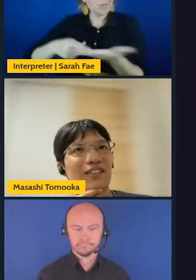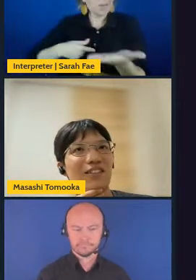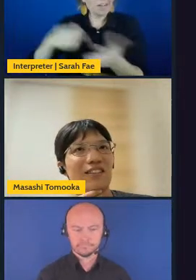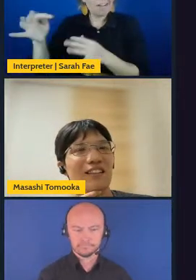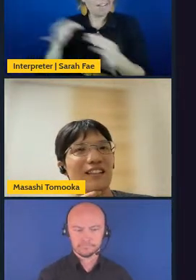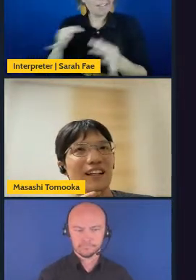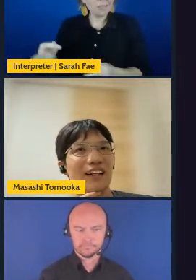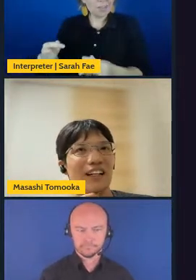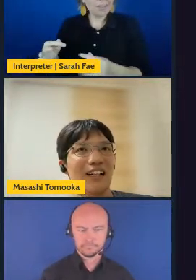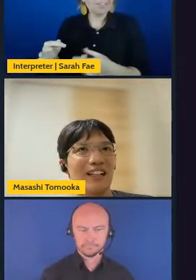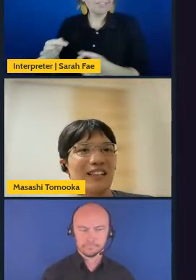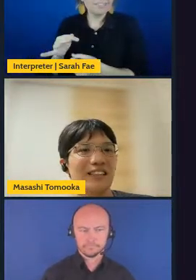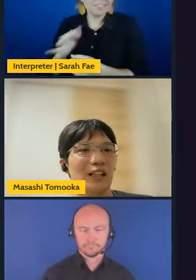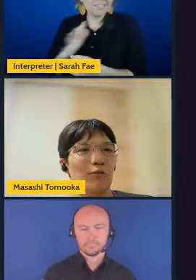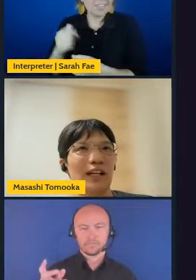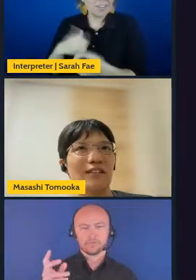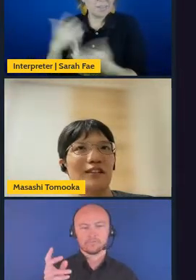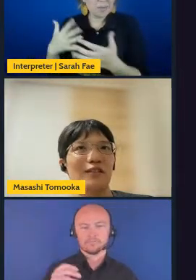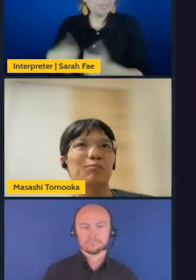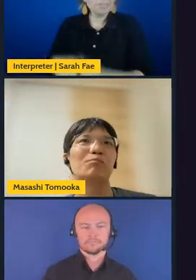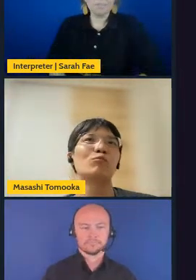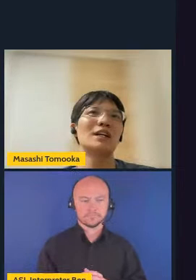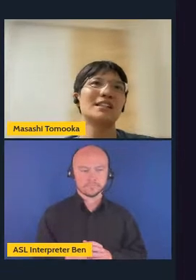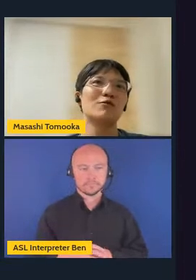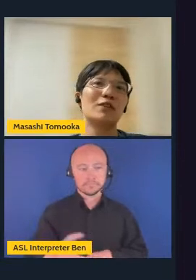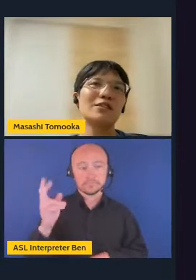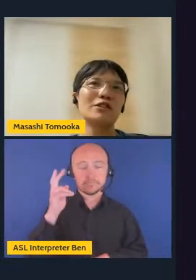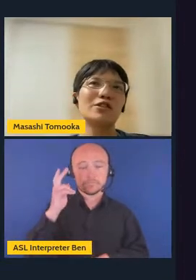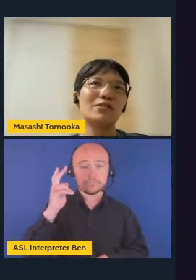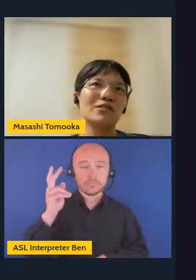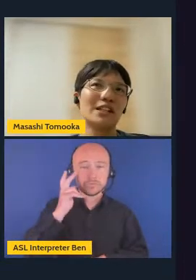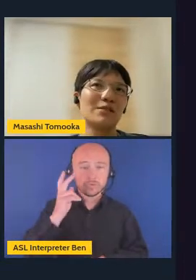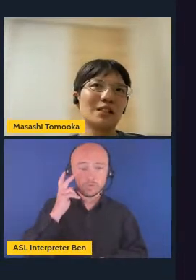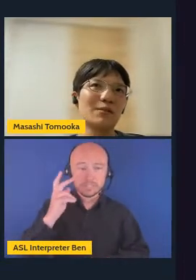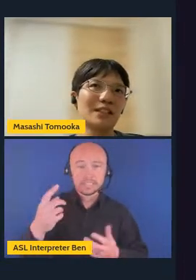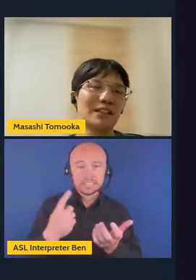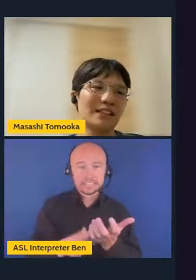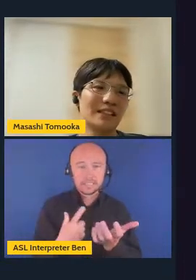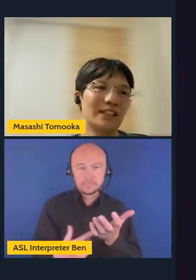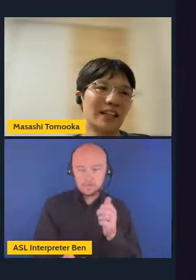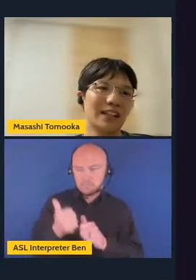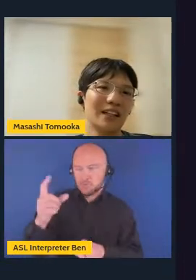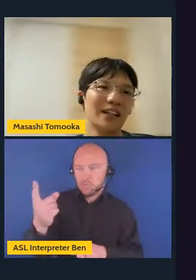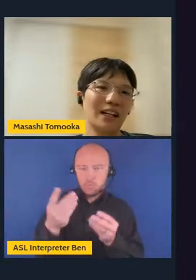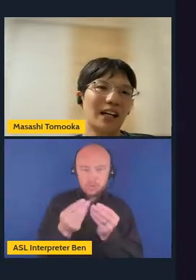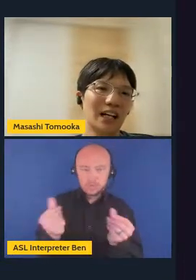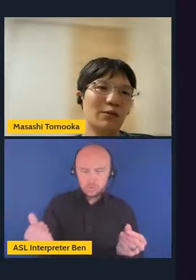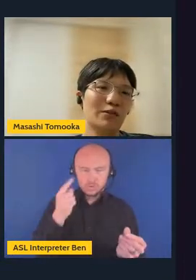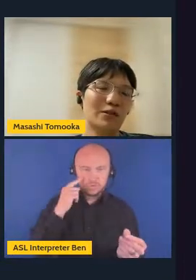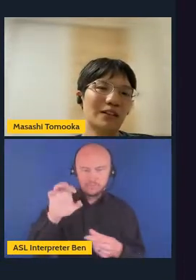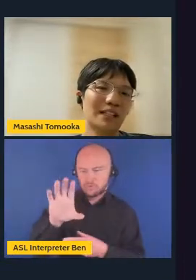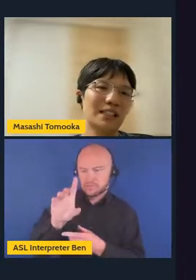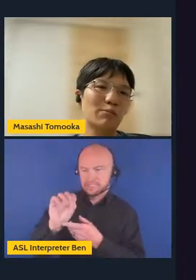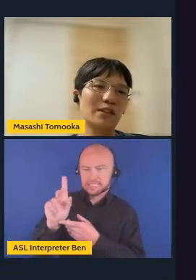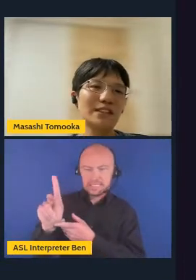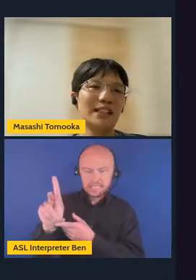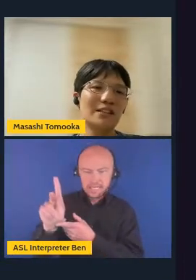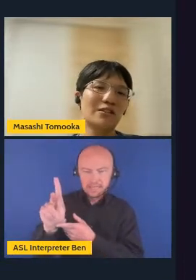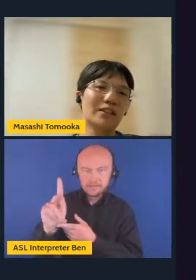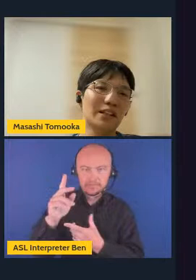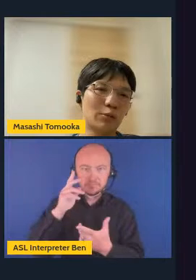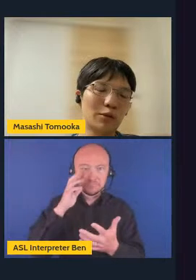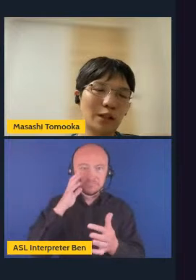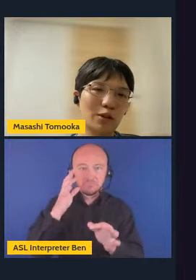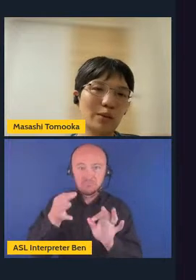I shown, there are sometimes more than one solution to achieve something in CDK. Even for a simple